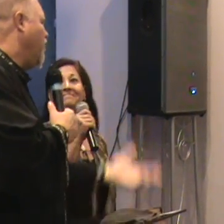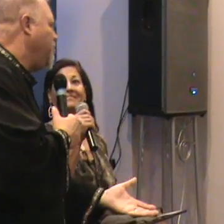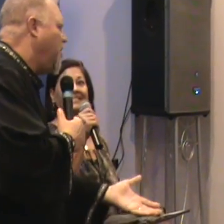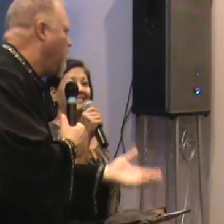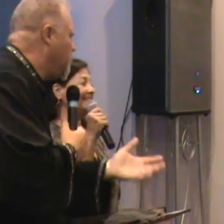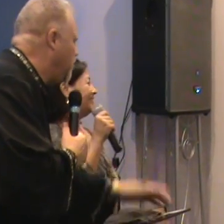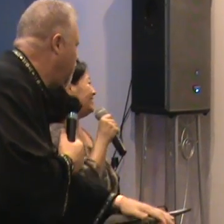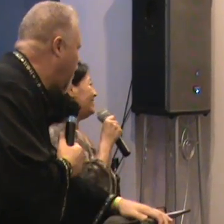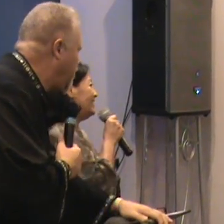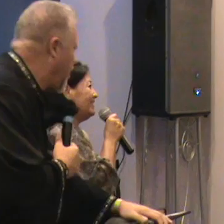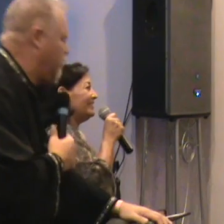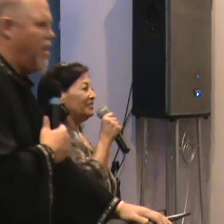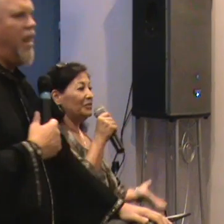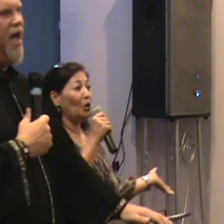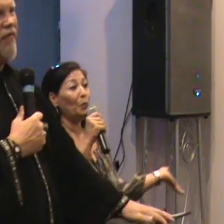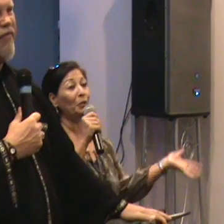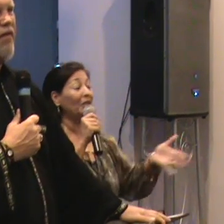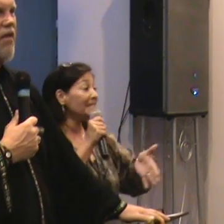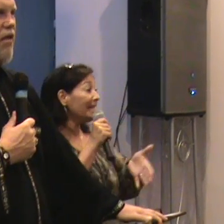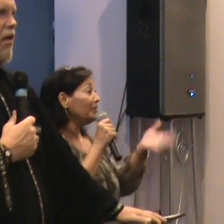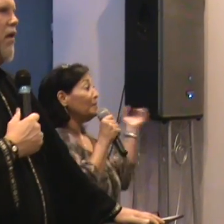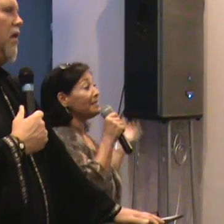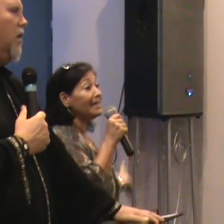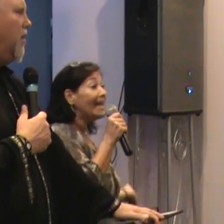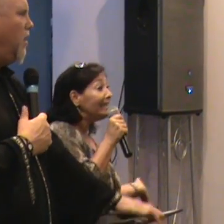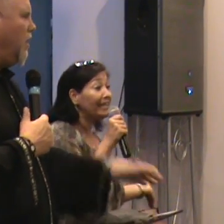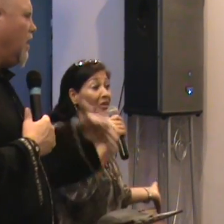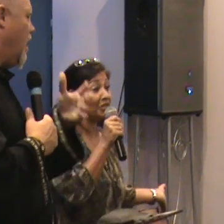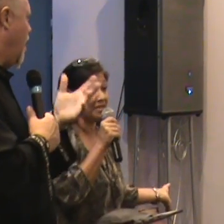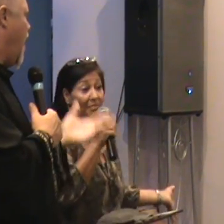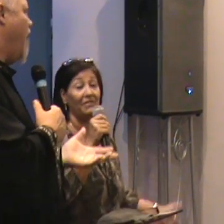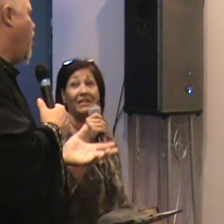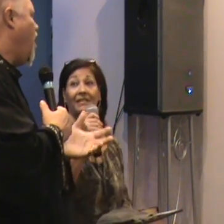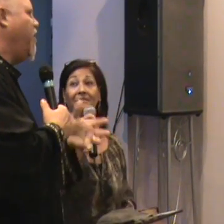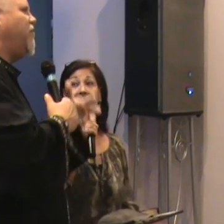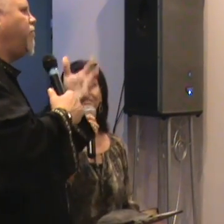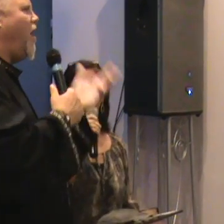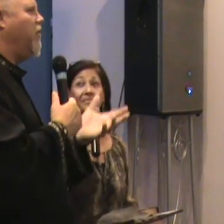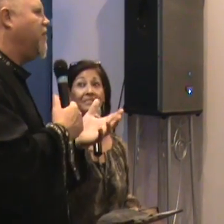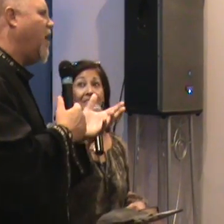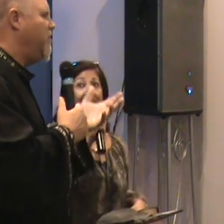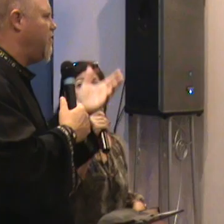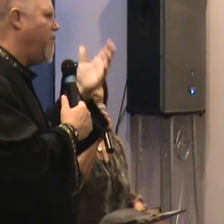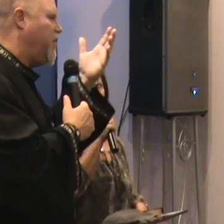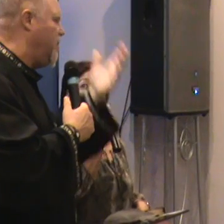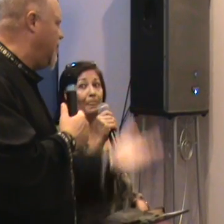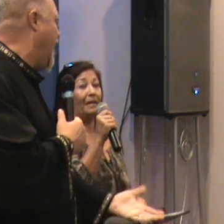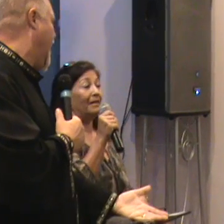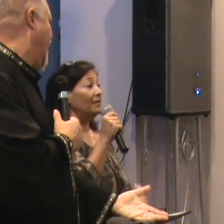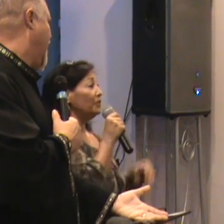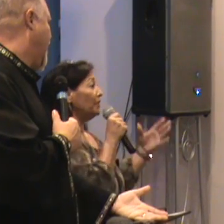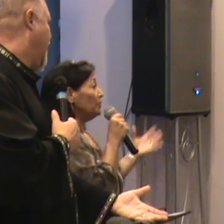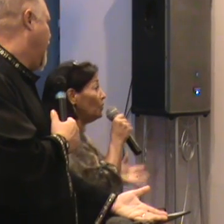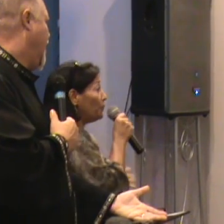Everybody tells me God's going to do great things in my life. Todo mundo dice que Dios va a hacer grandes cosas. I have all these problems and I just everything's